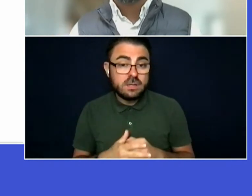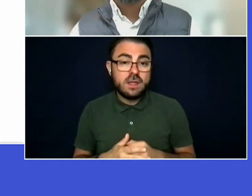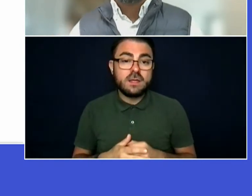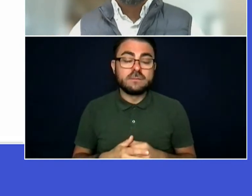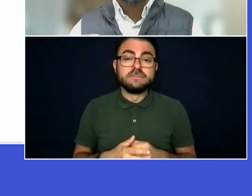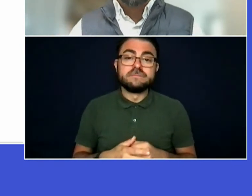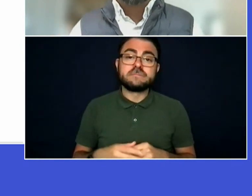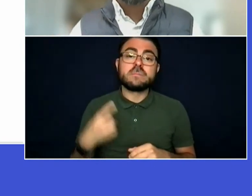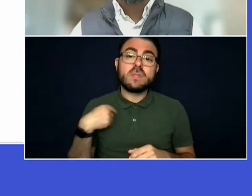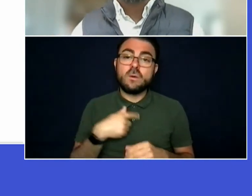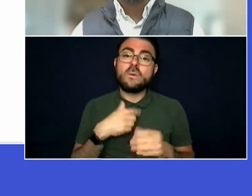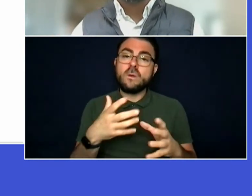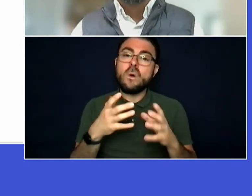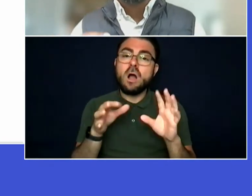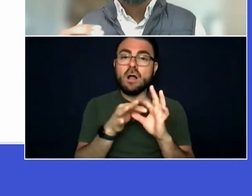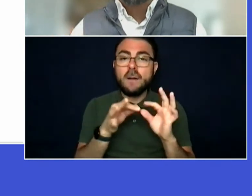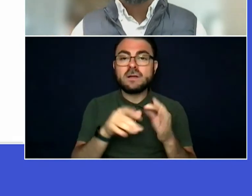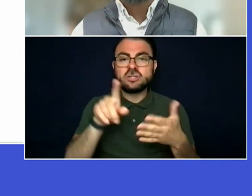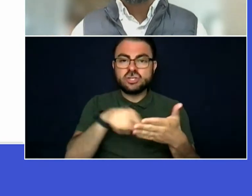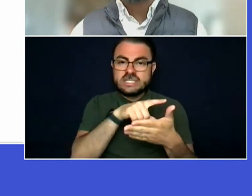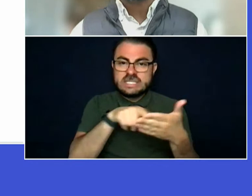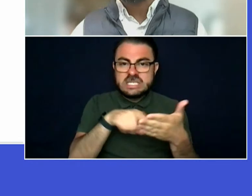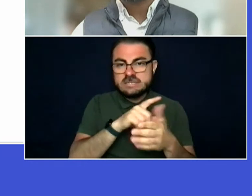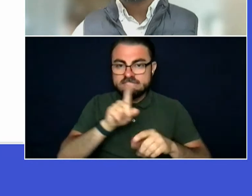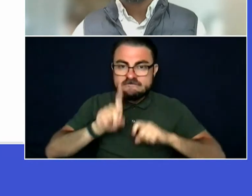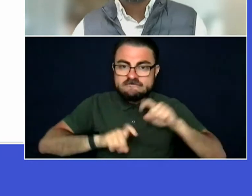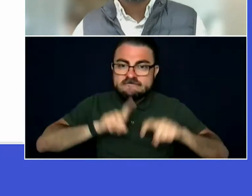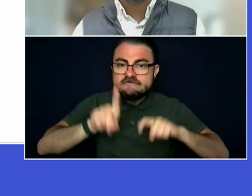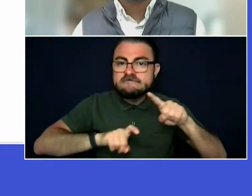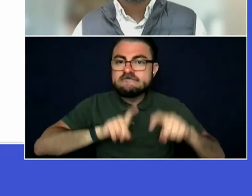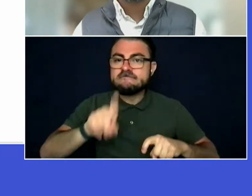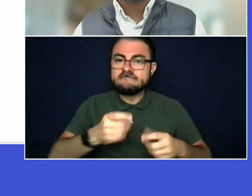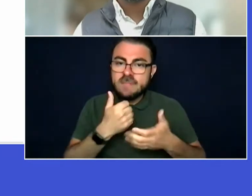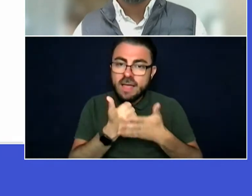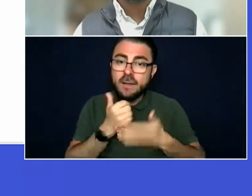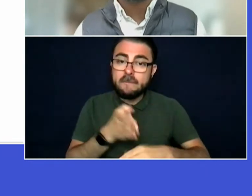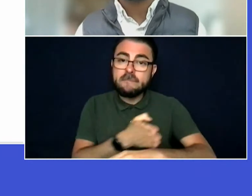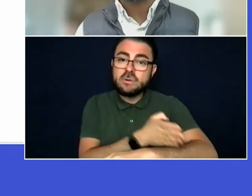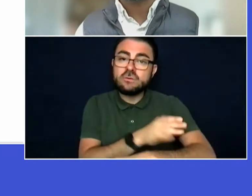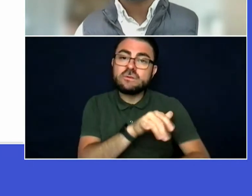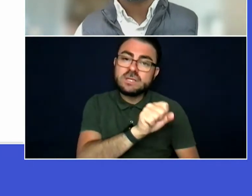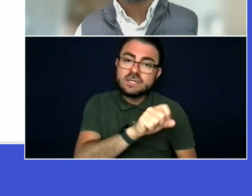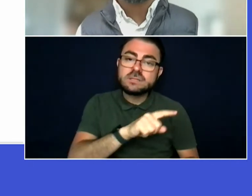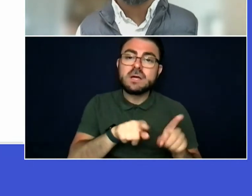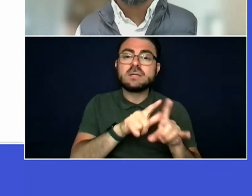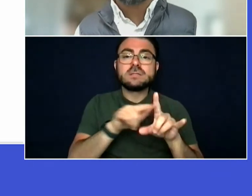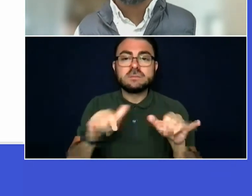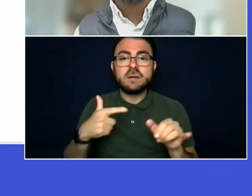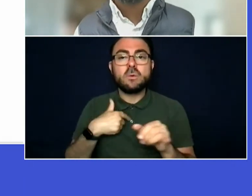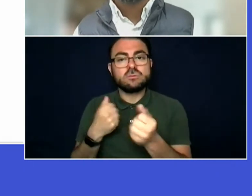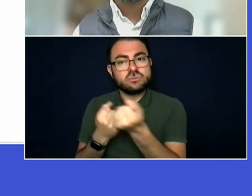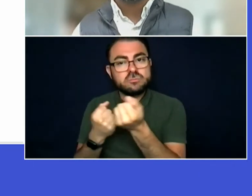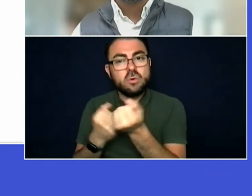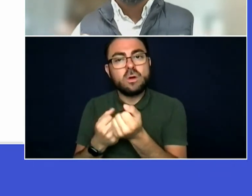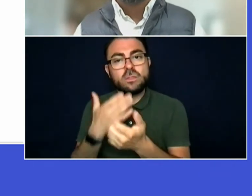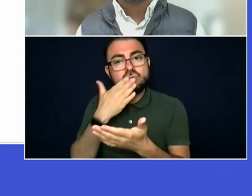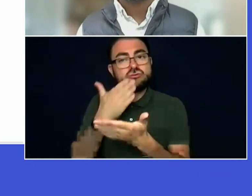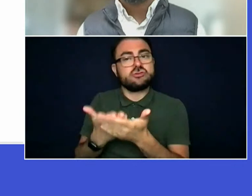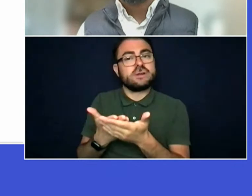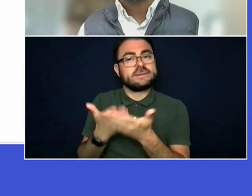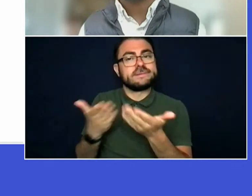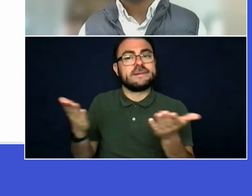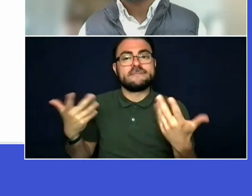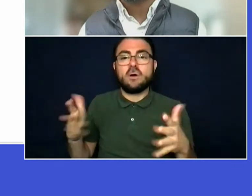help critique, interrogate, and help make these things better, we also want things that support and uplift the good things that you already see, so